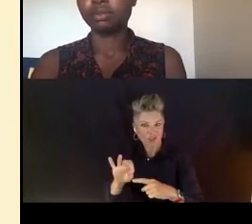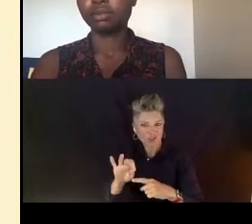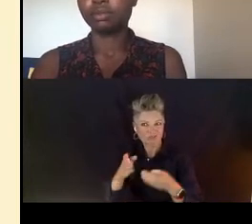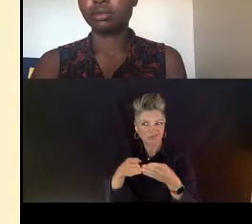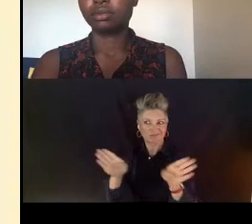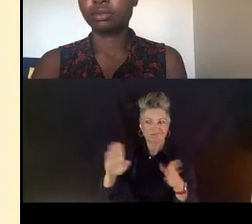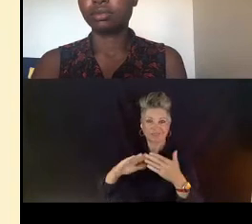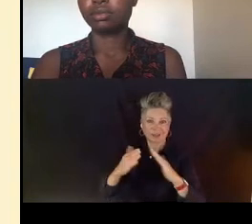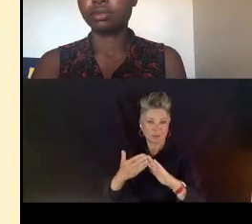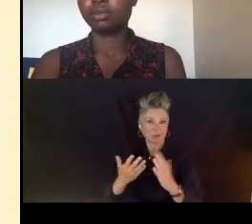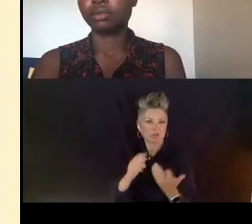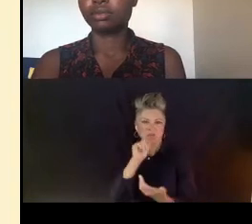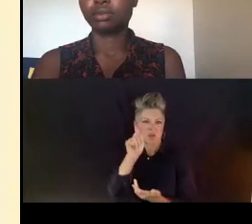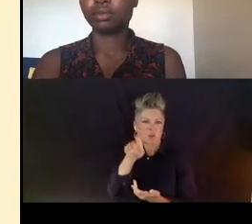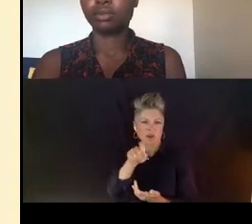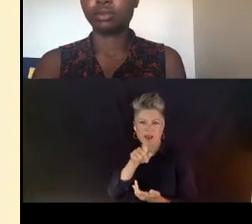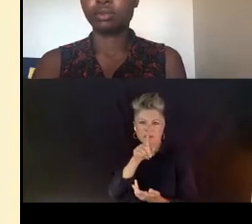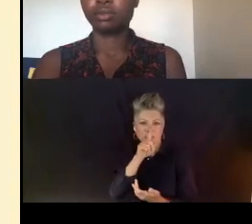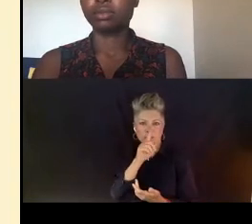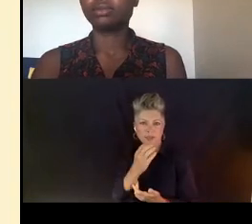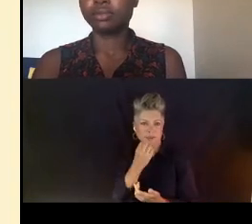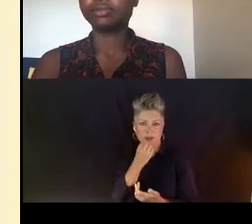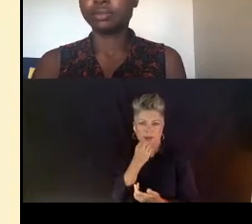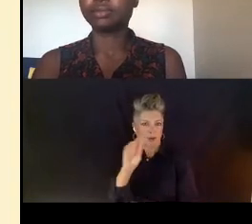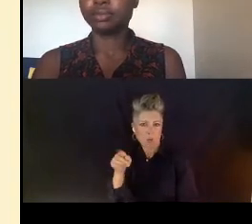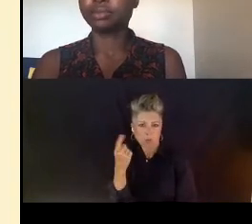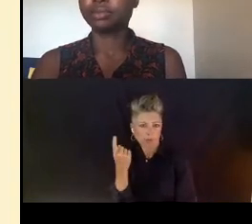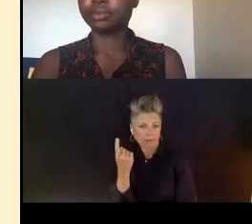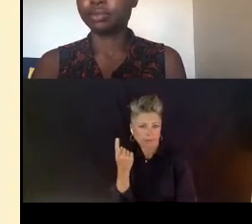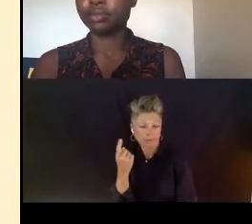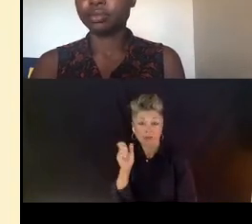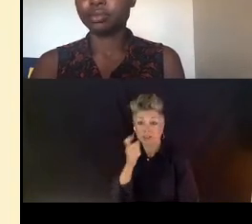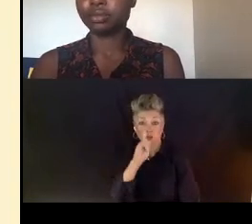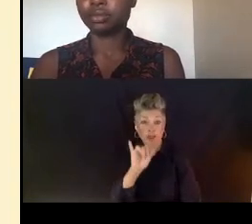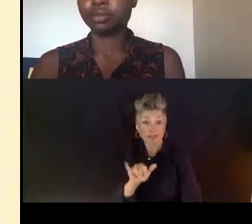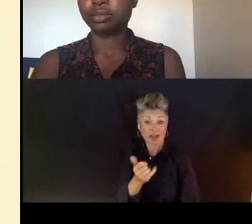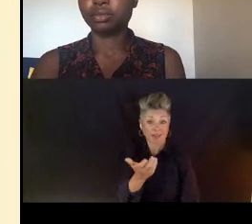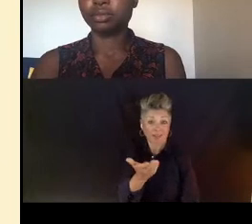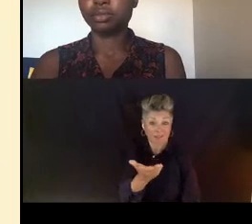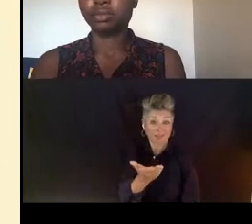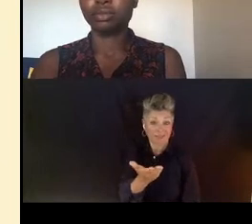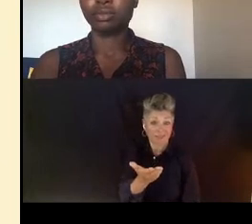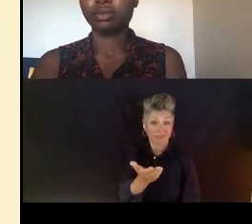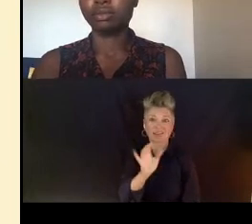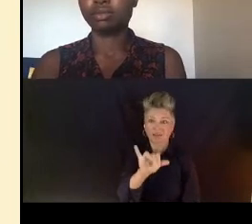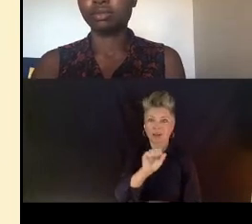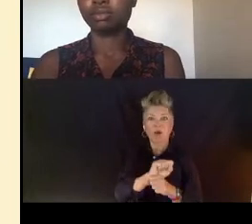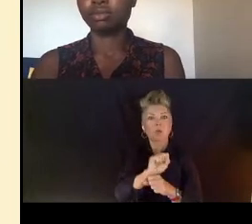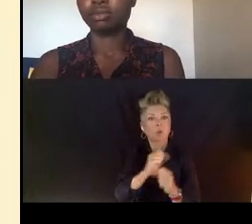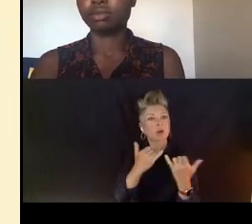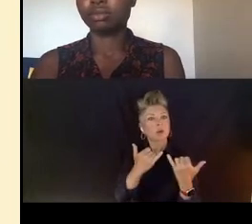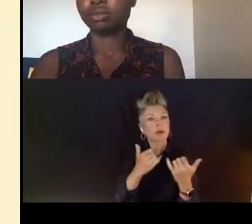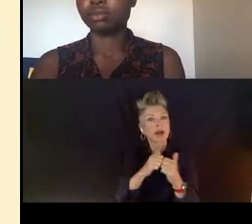they don't have to necessarily be dining. They can look like this. And this is one that we're working with the bike